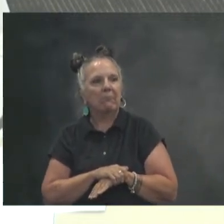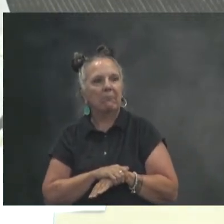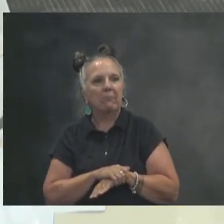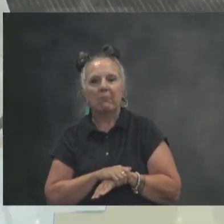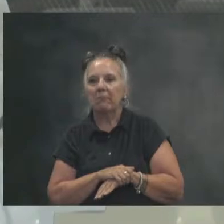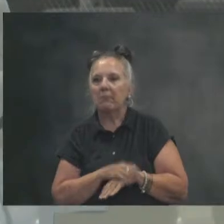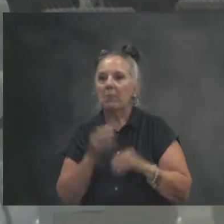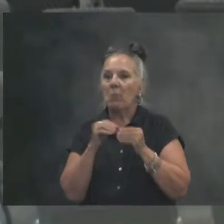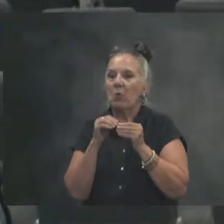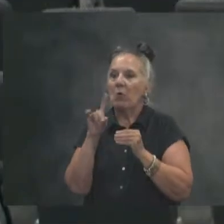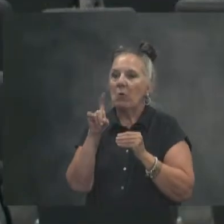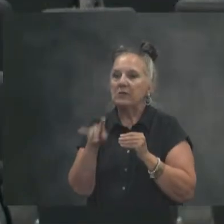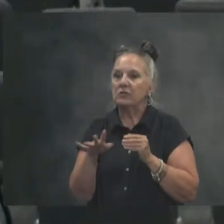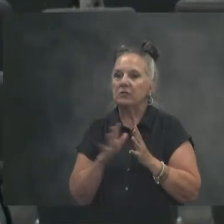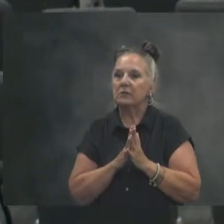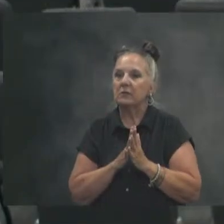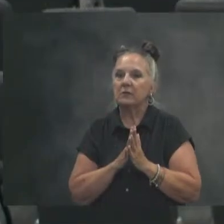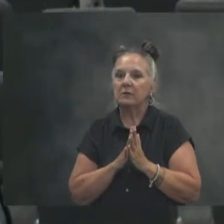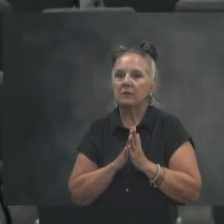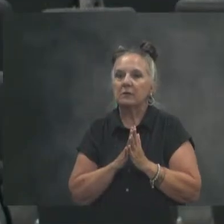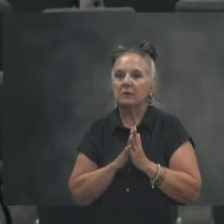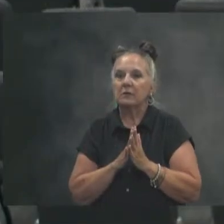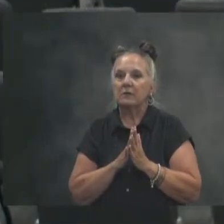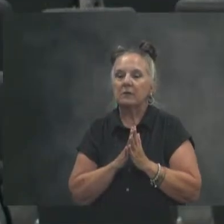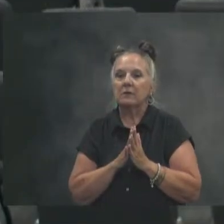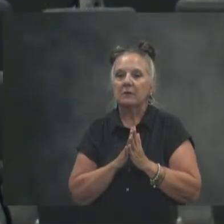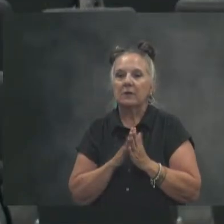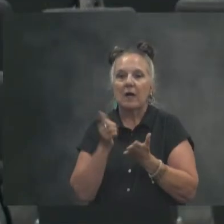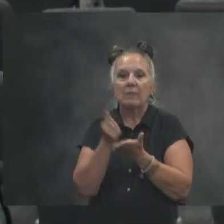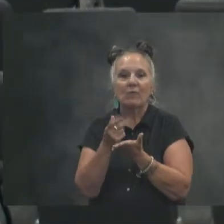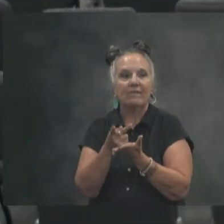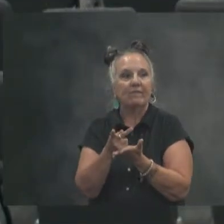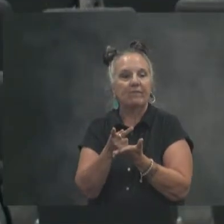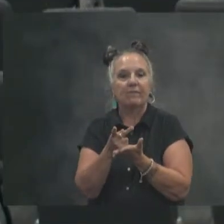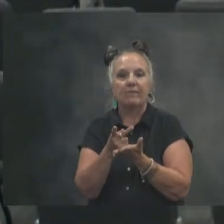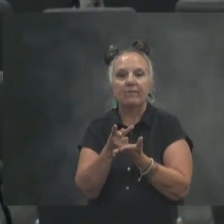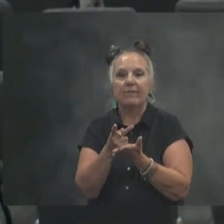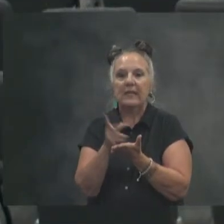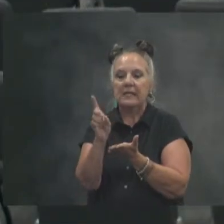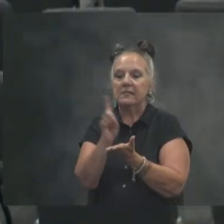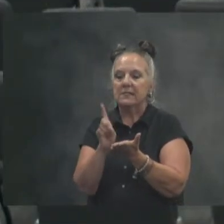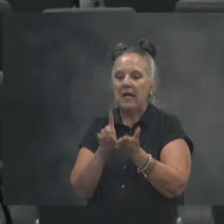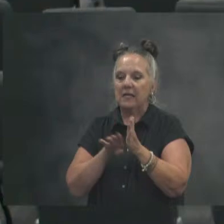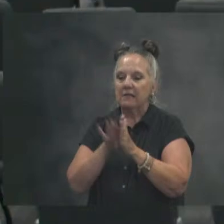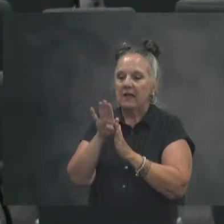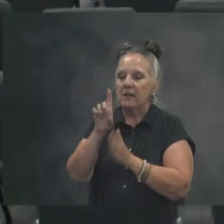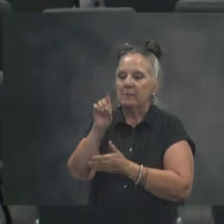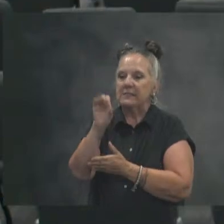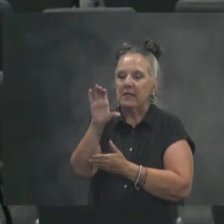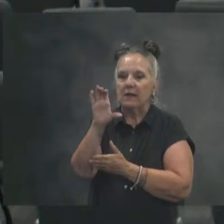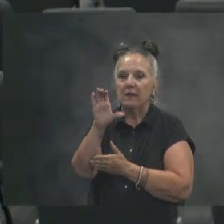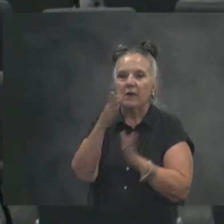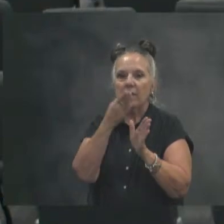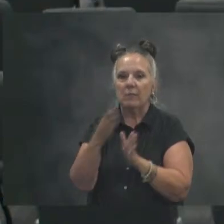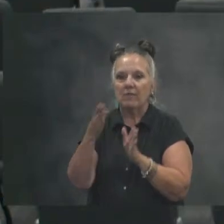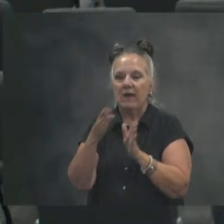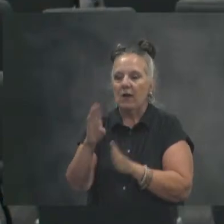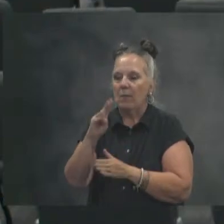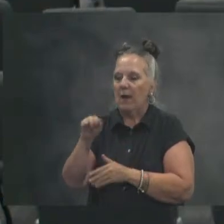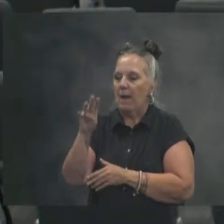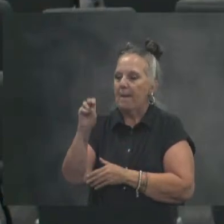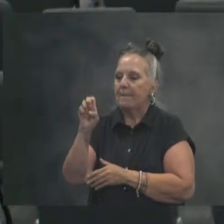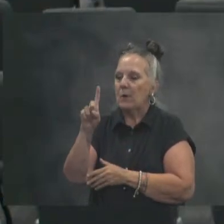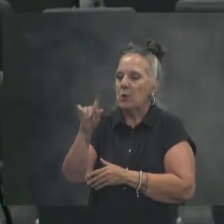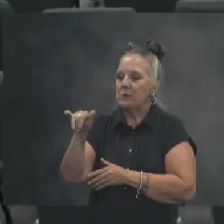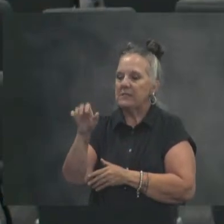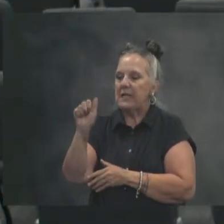Any other questions? We'll move to the vote. We're voting to approve the design development documents as prepared by Mosley Architects